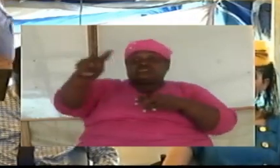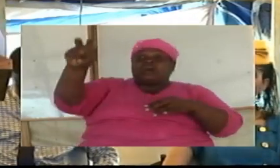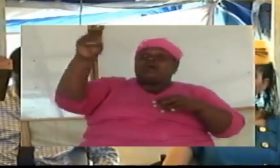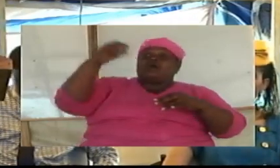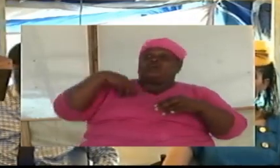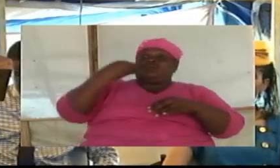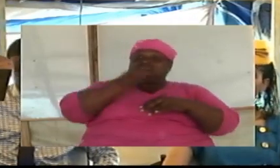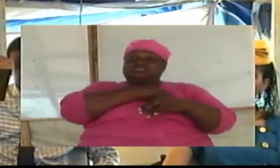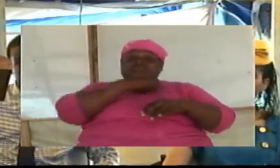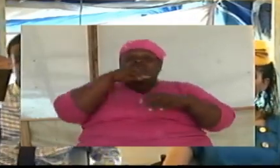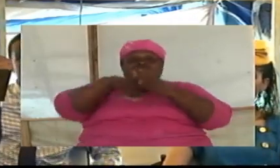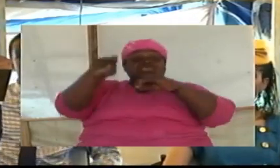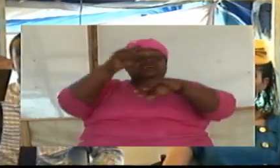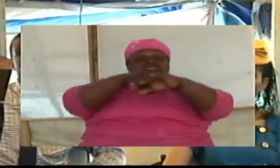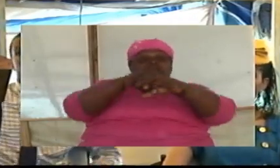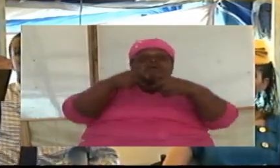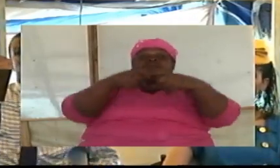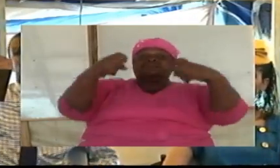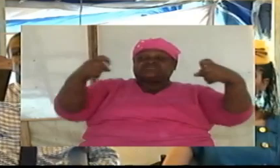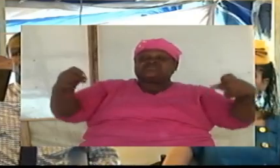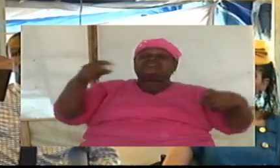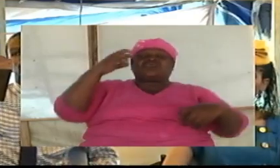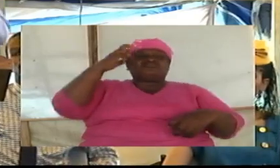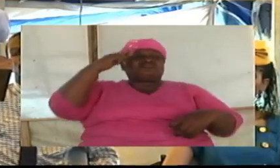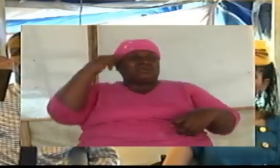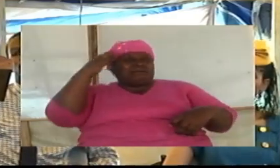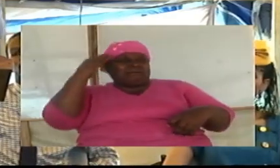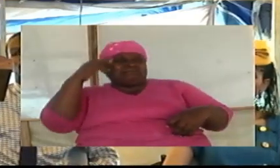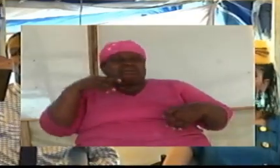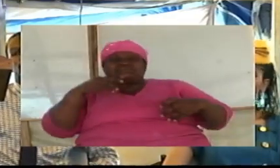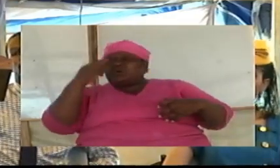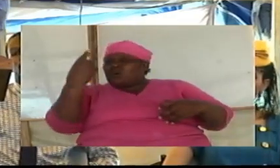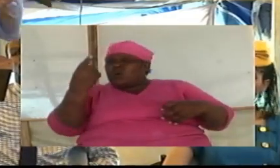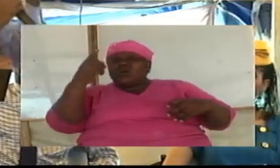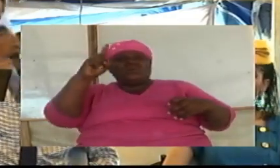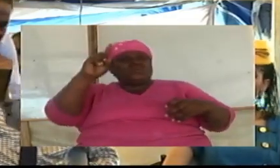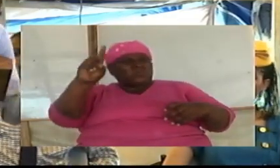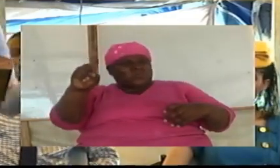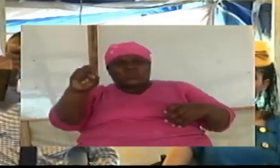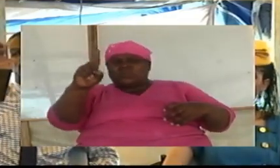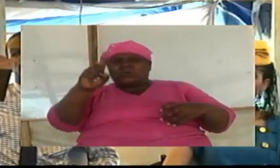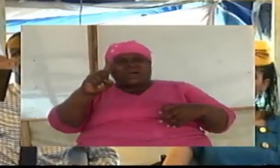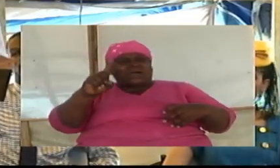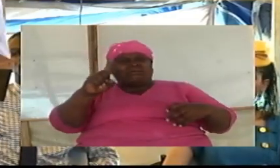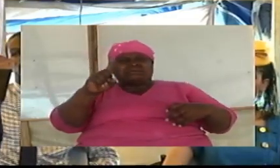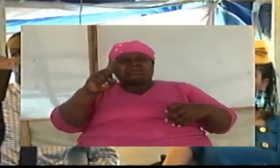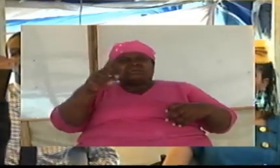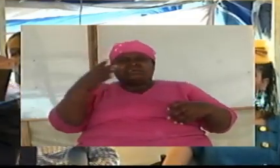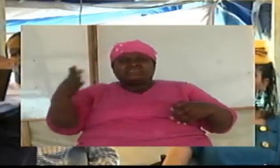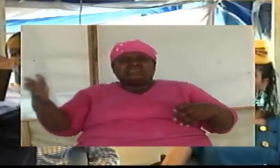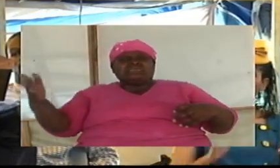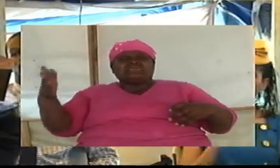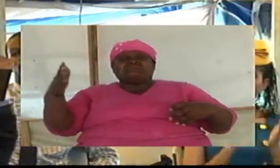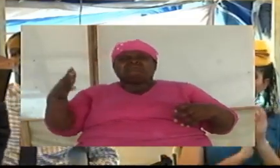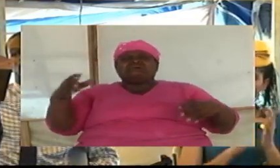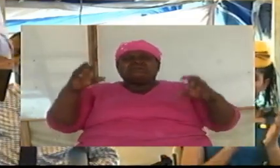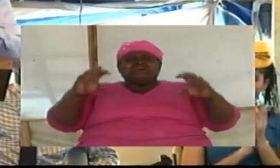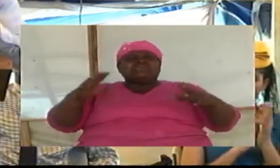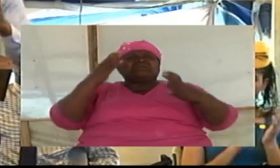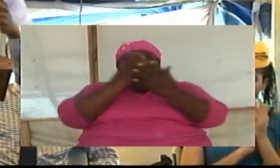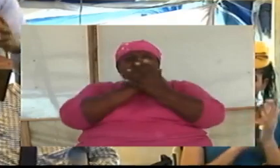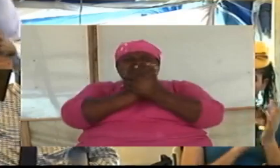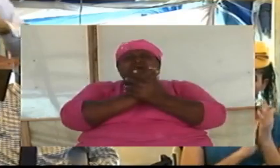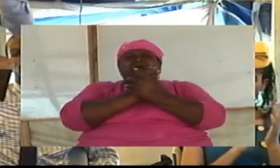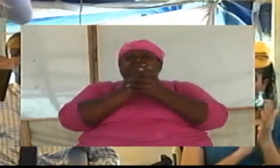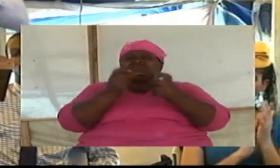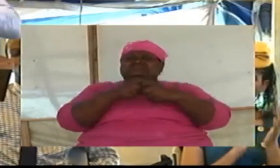of sin, and recognized that there was only one solution to the sin pandemic,